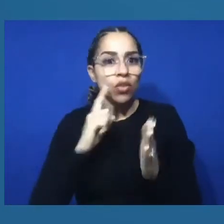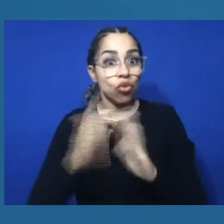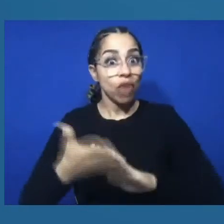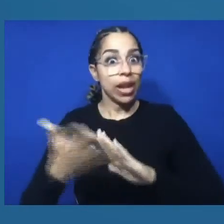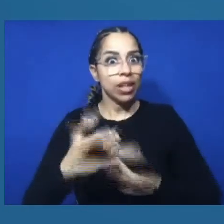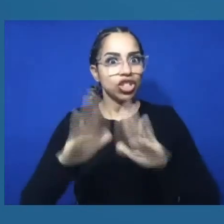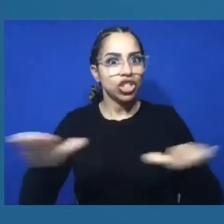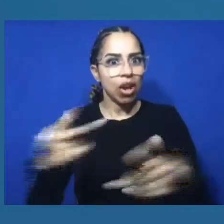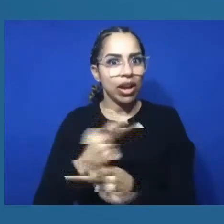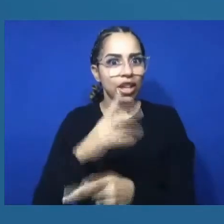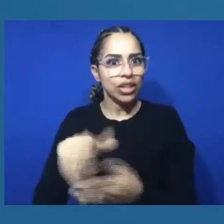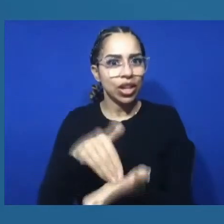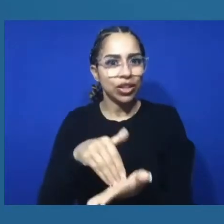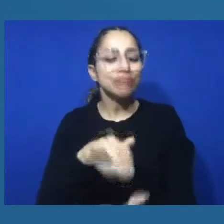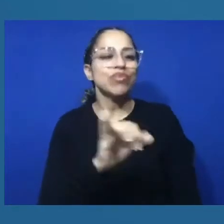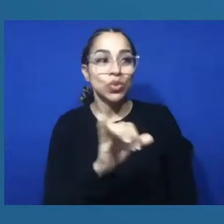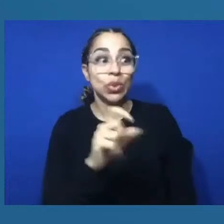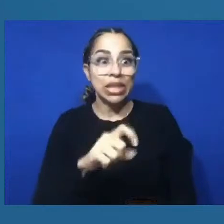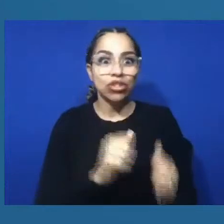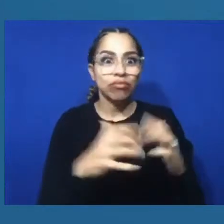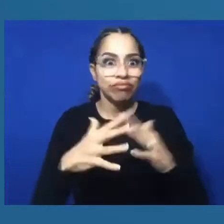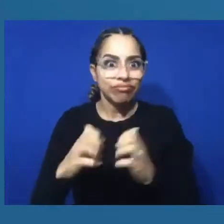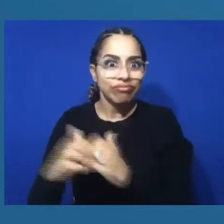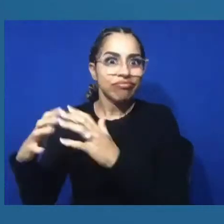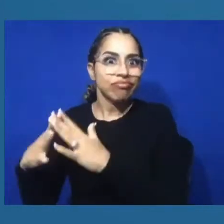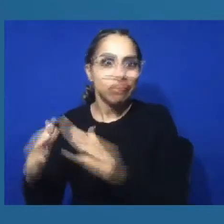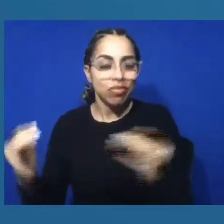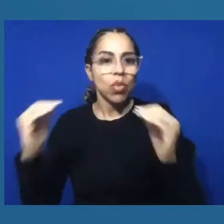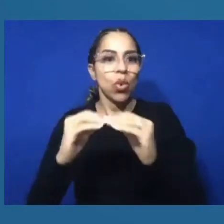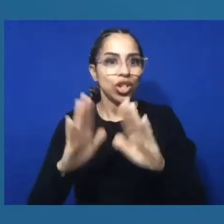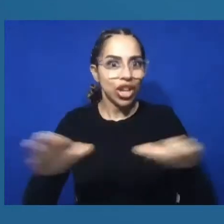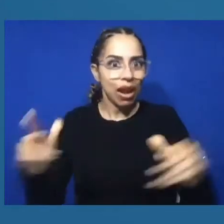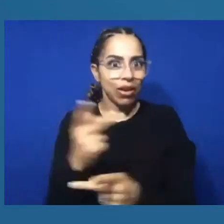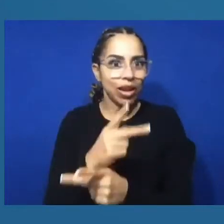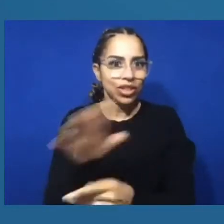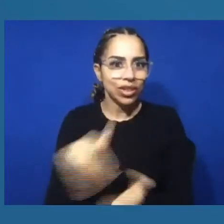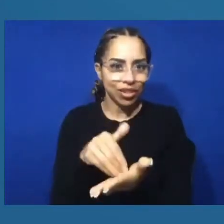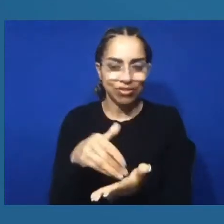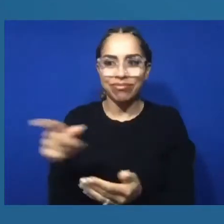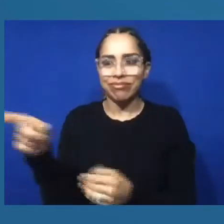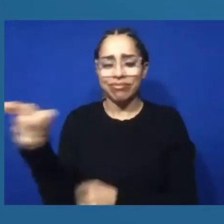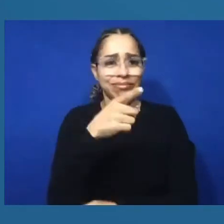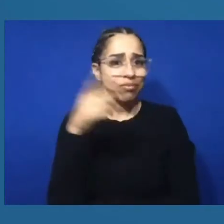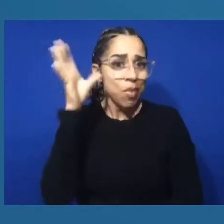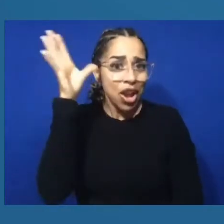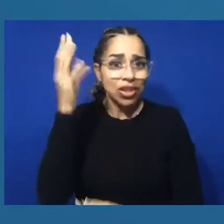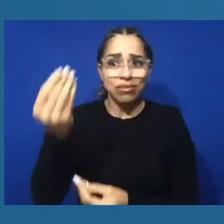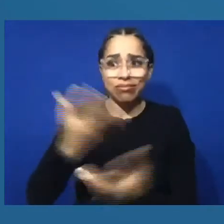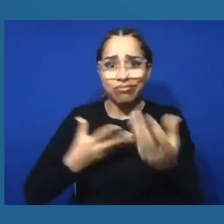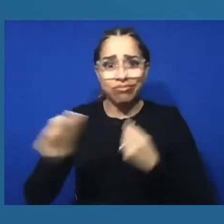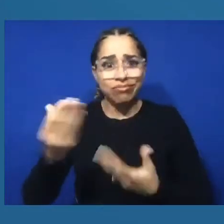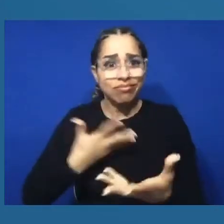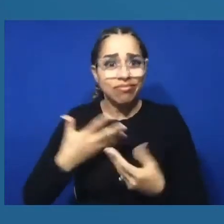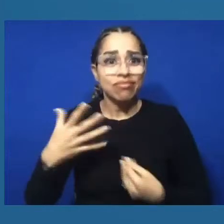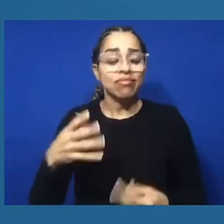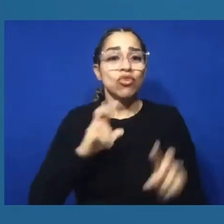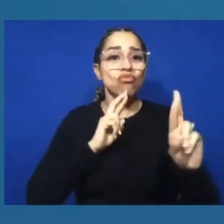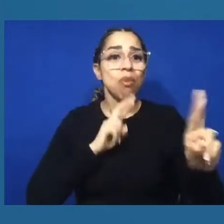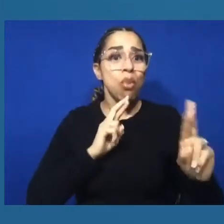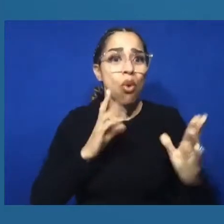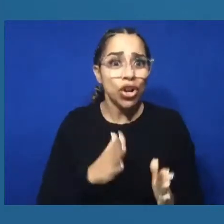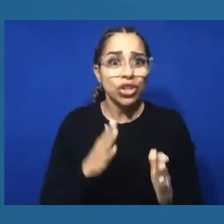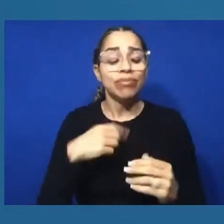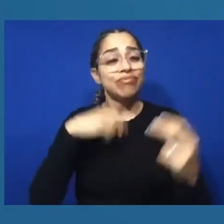just building more child care centers. I mean, this is what I hear from parents. I mean, I've heard this from reporters I've sat down with. They say it's how hard it